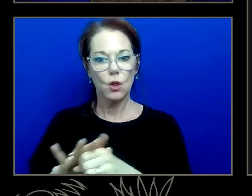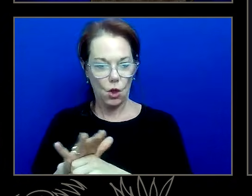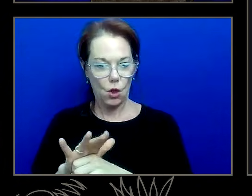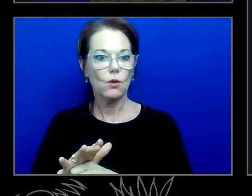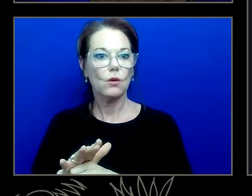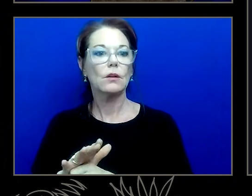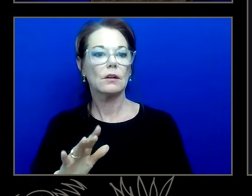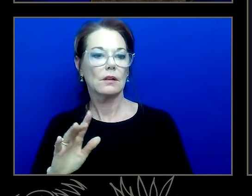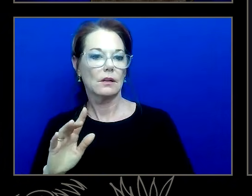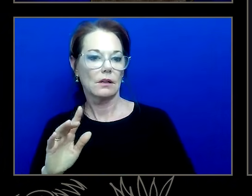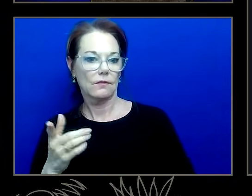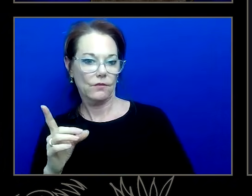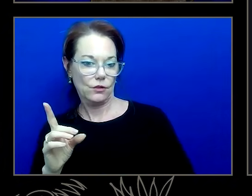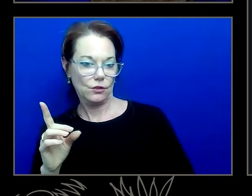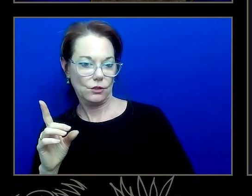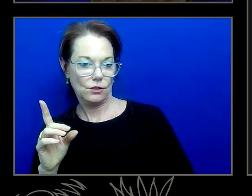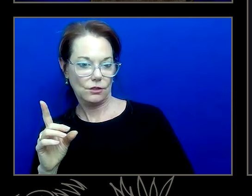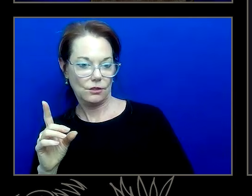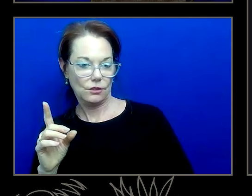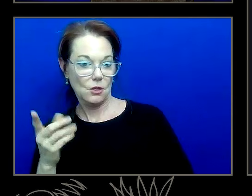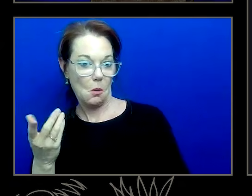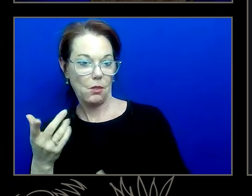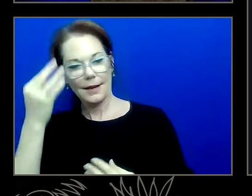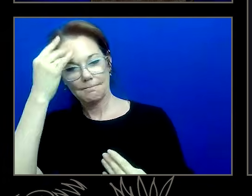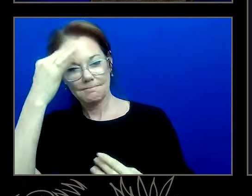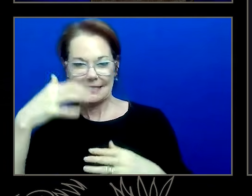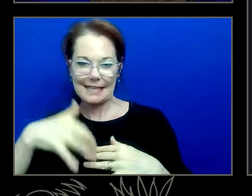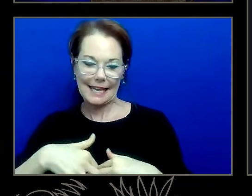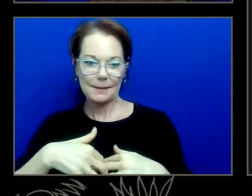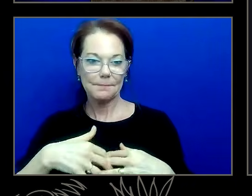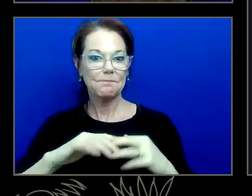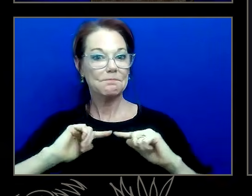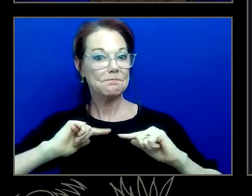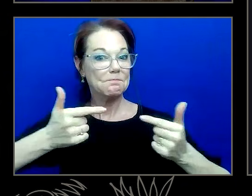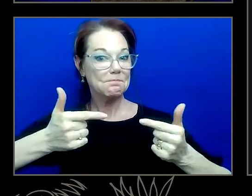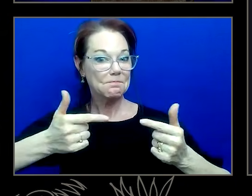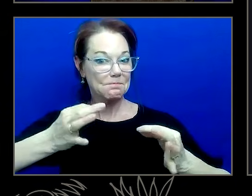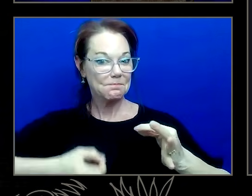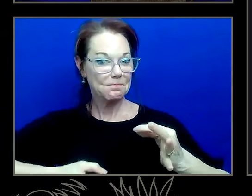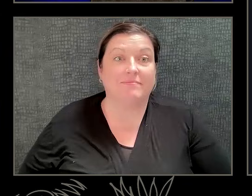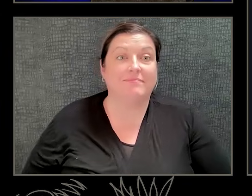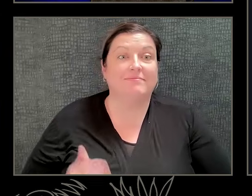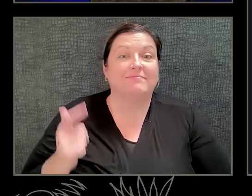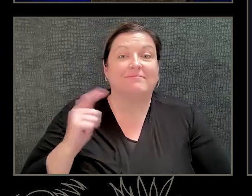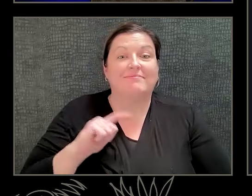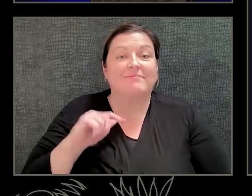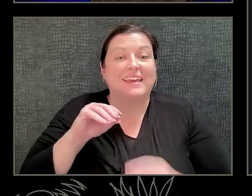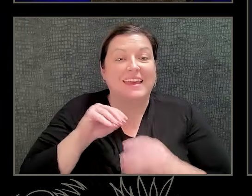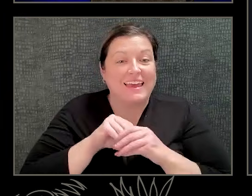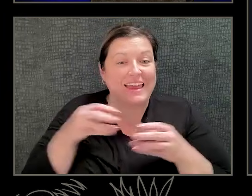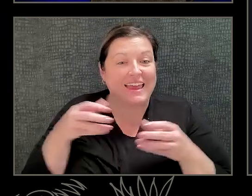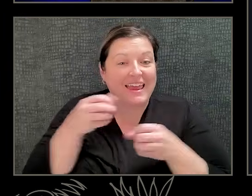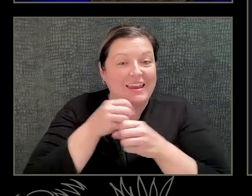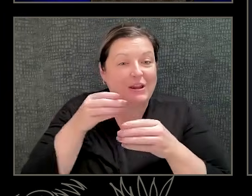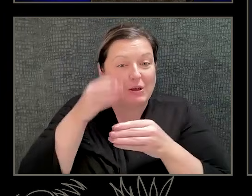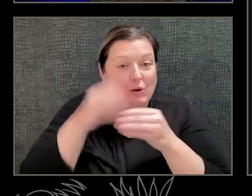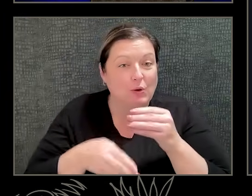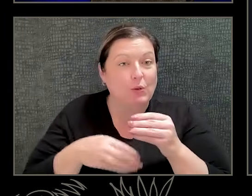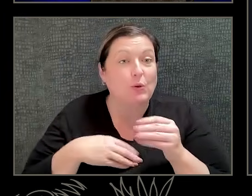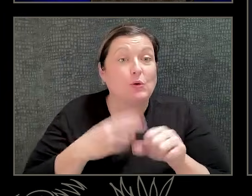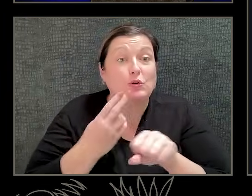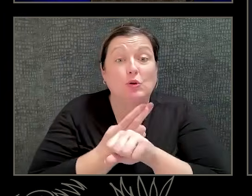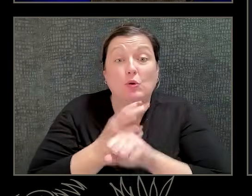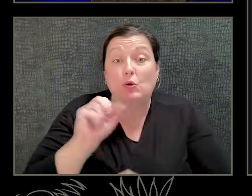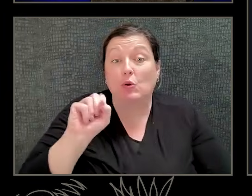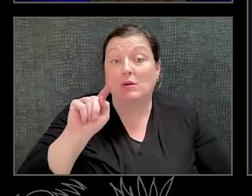So just let that sink in. All right, so in conclusion, useStates, you should use